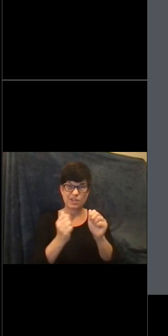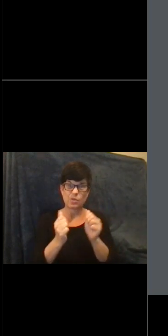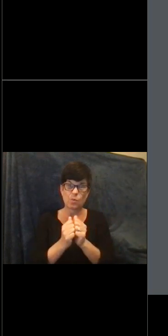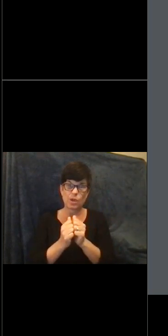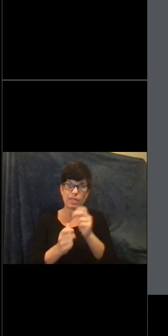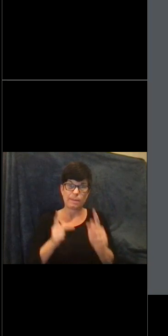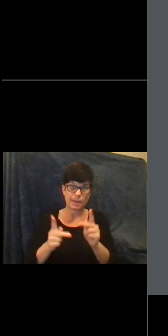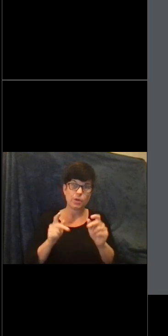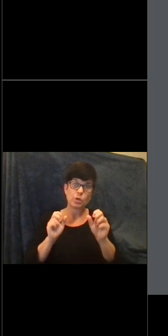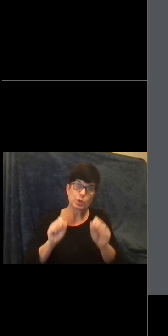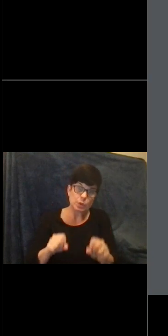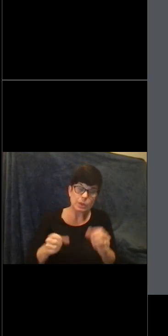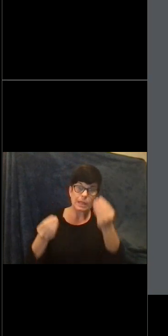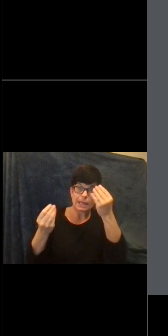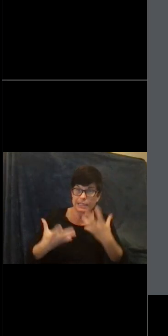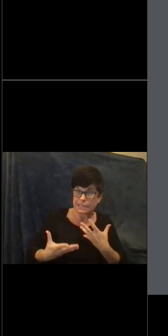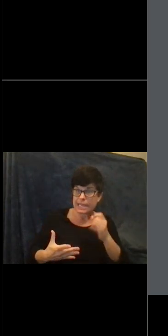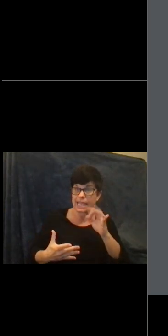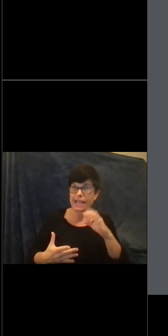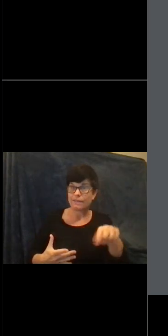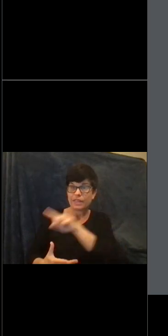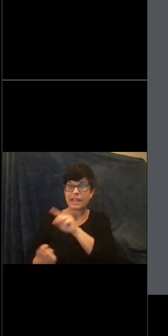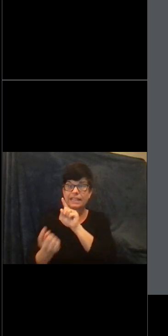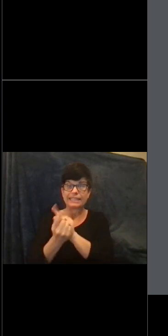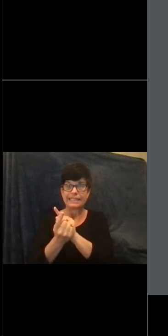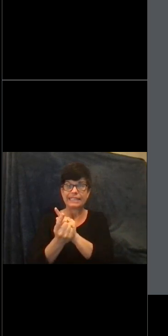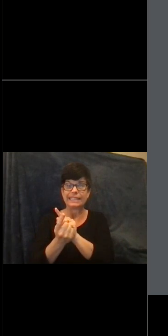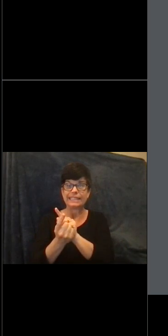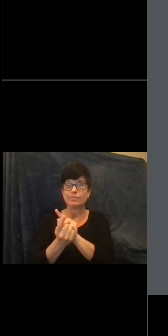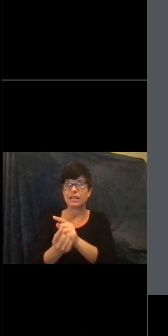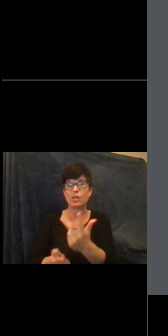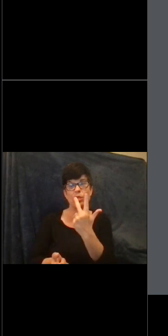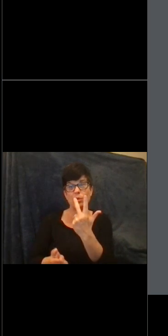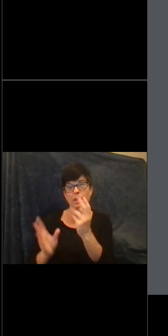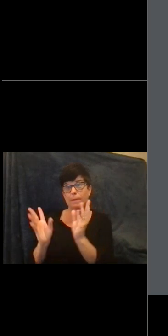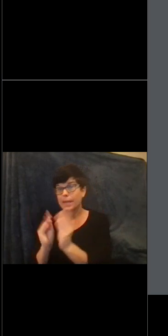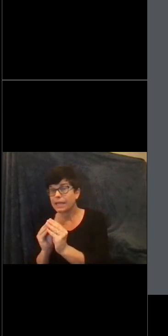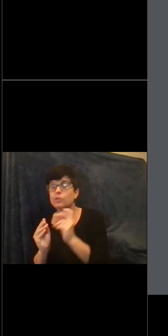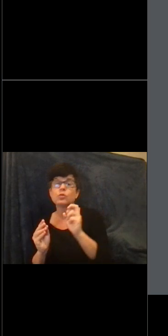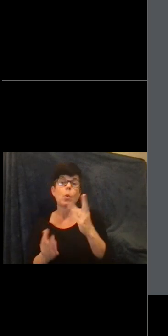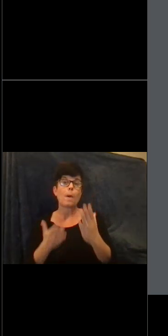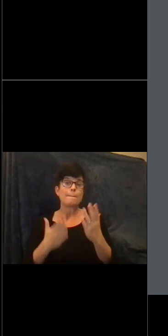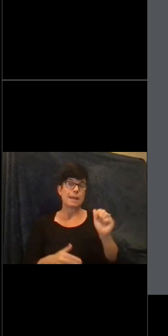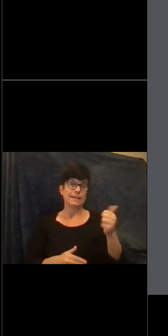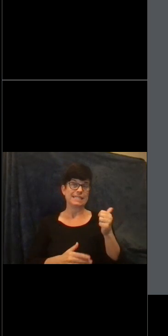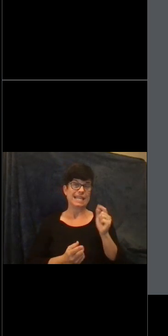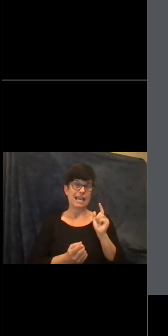us, again, if they need to meet 3 meetings versus 10 meetings, that's a cost.